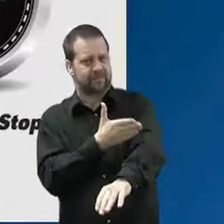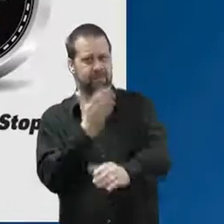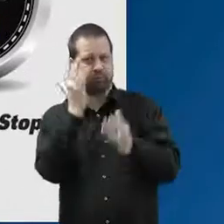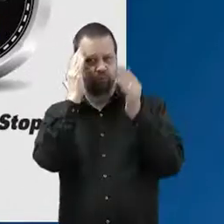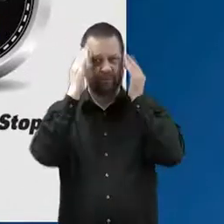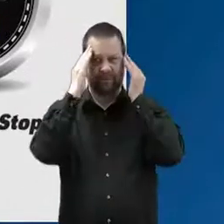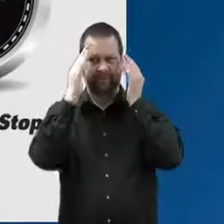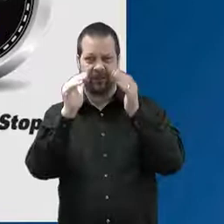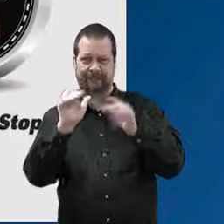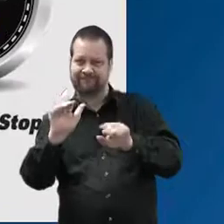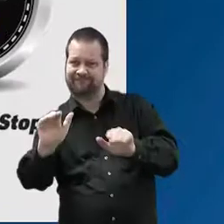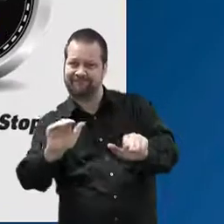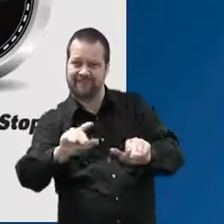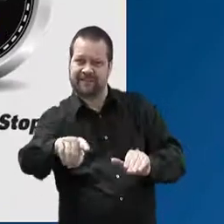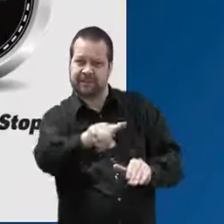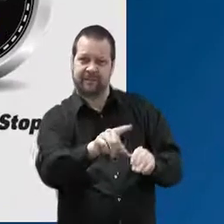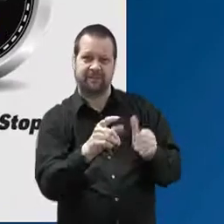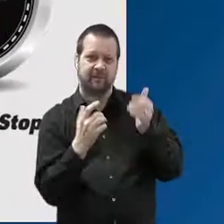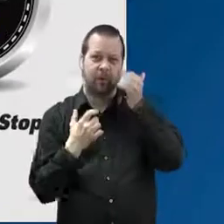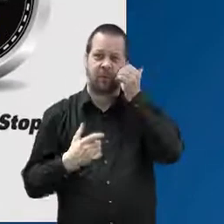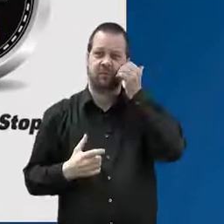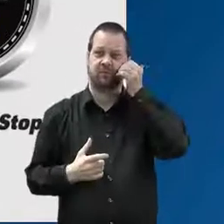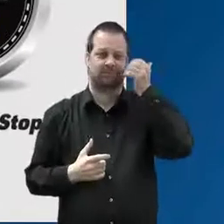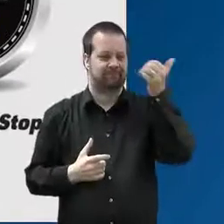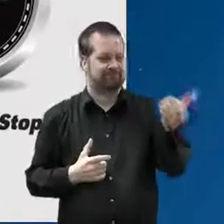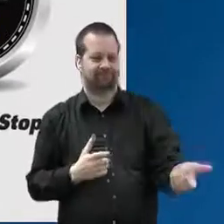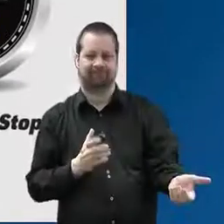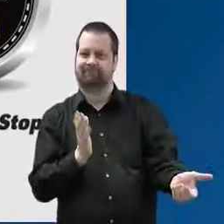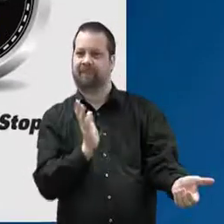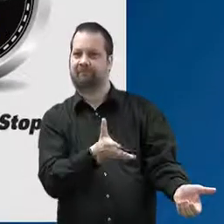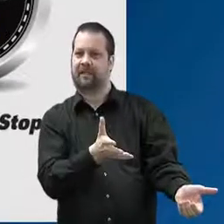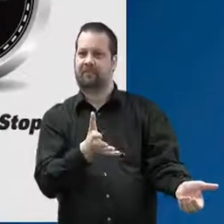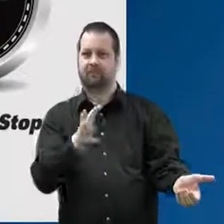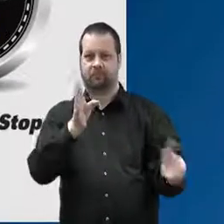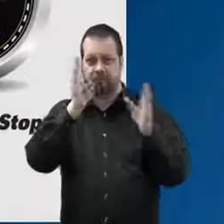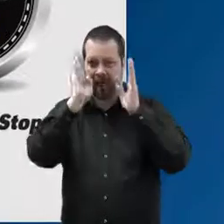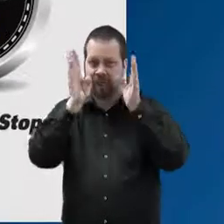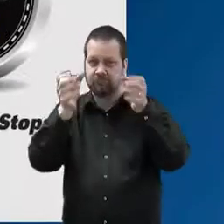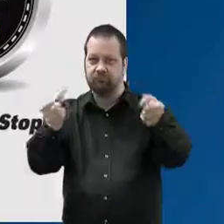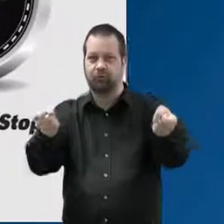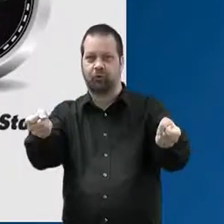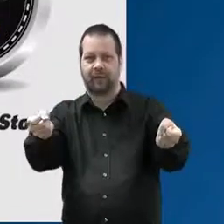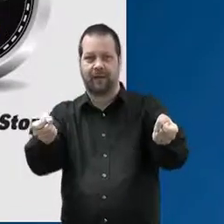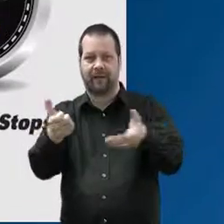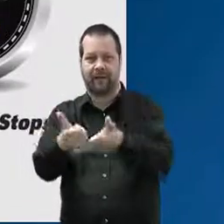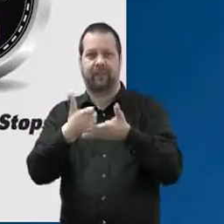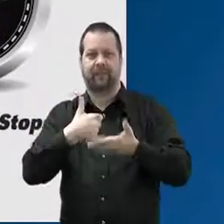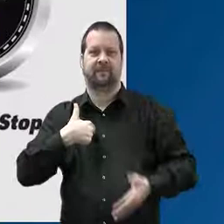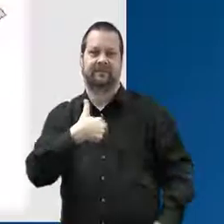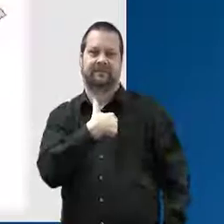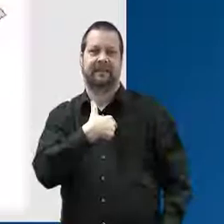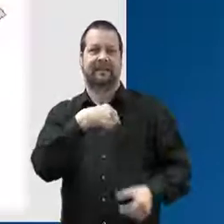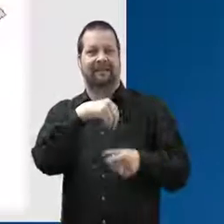Texans to put away their cell phones while driving and help us in the street.